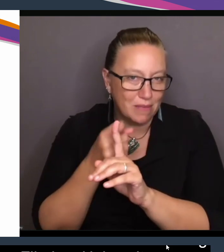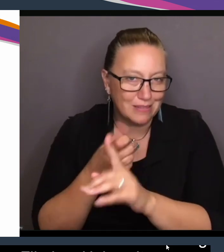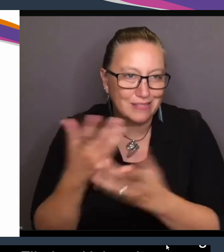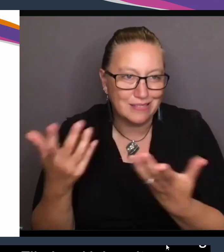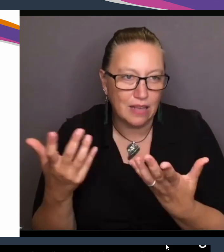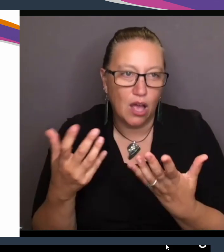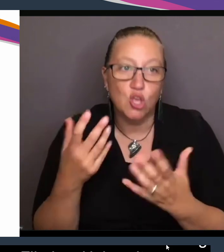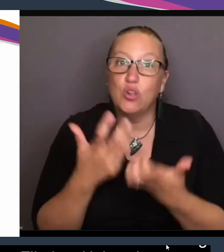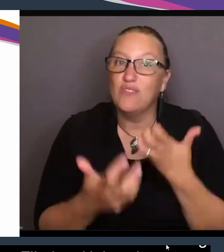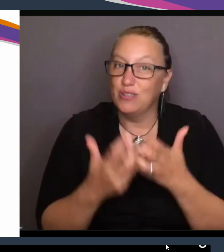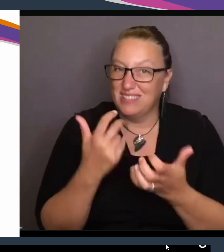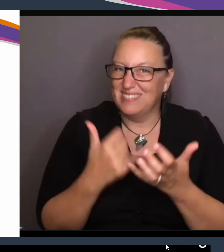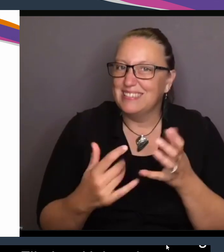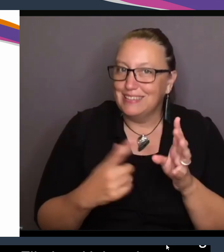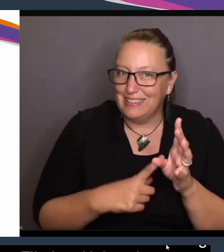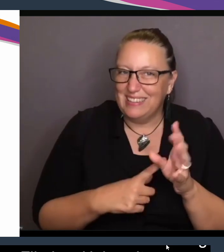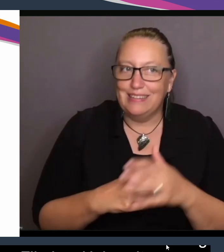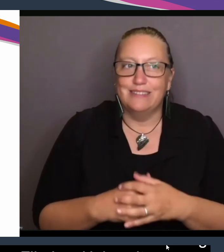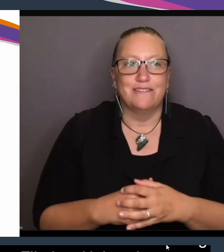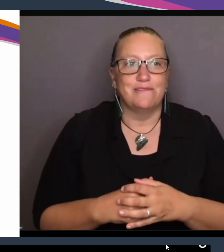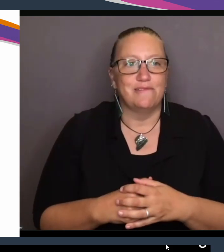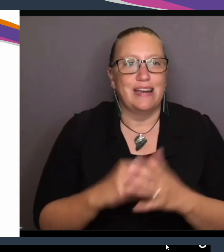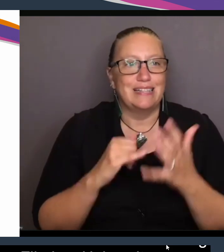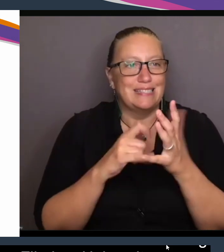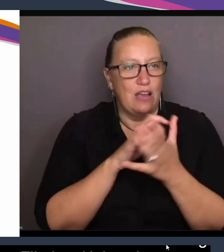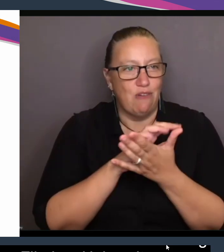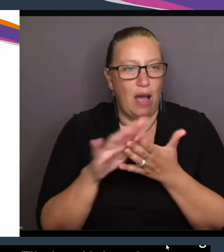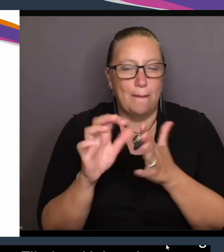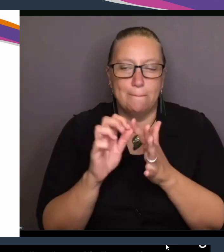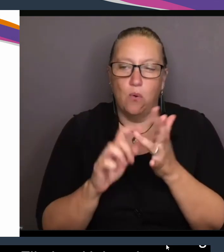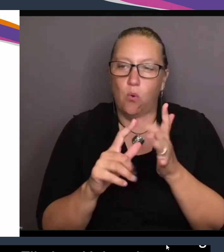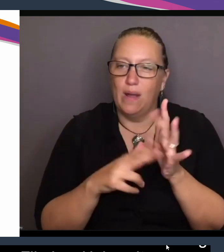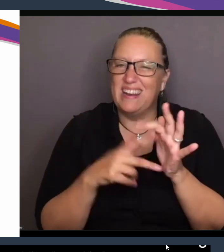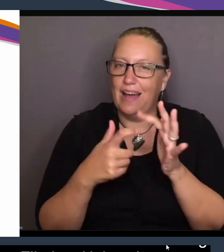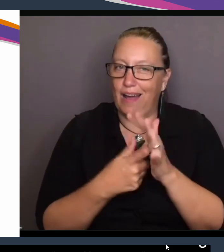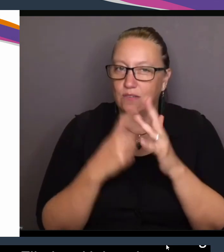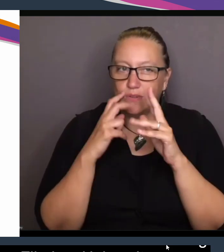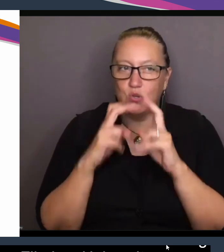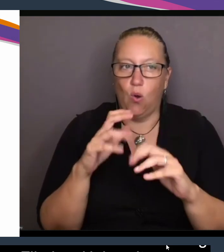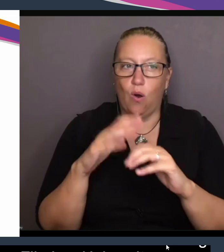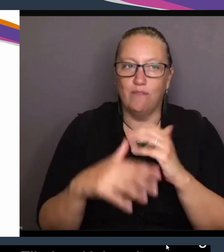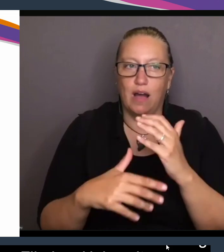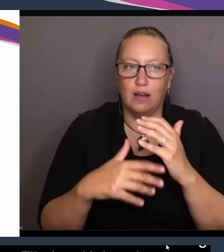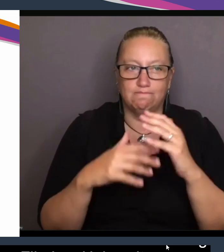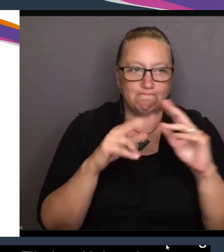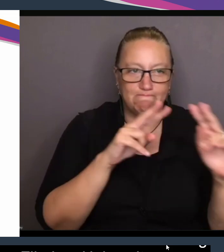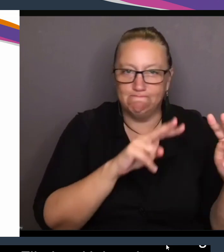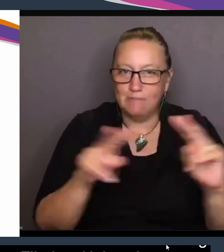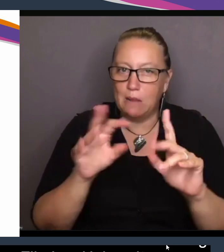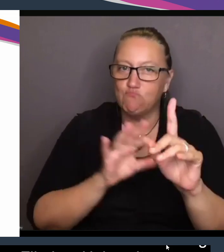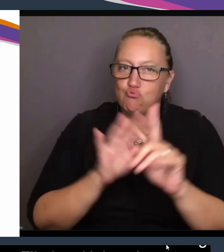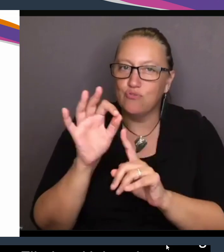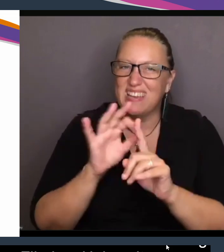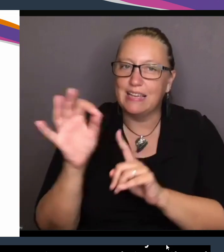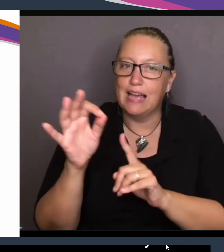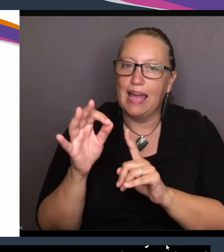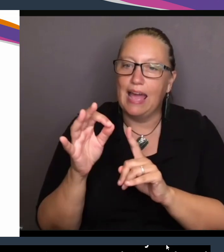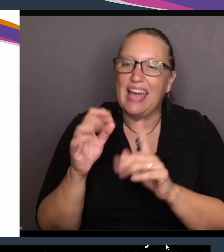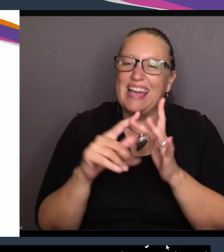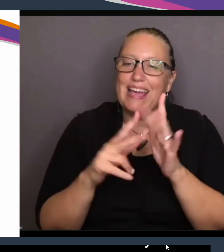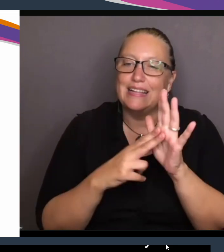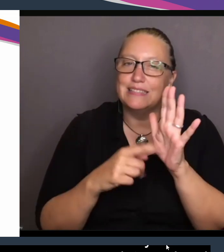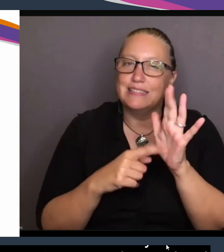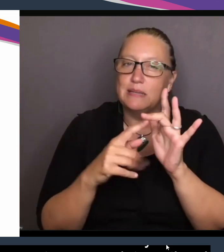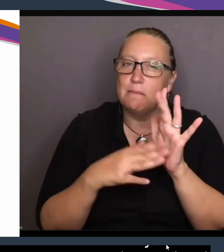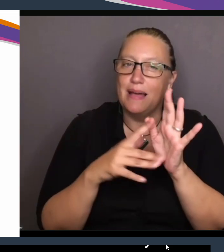Sydney. Sarah Poyner is a researcher improving intimate partner violence screening for autistic women at Griffith